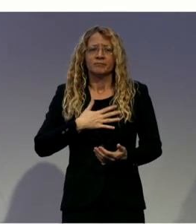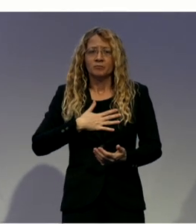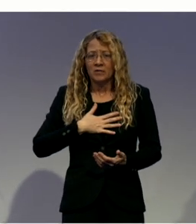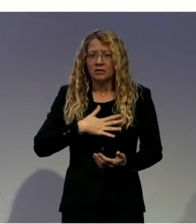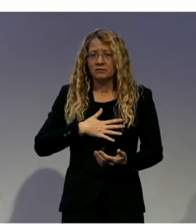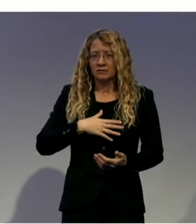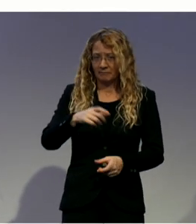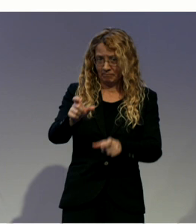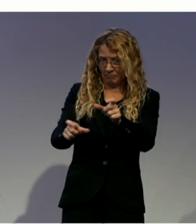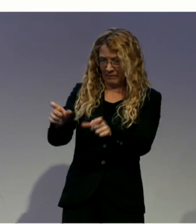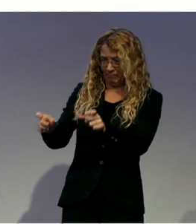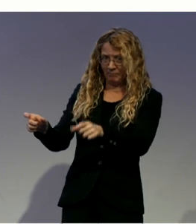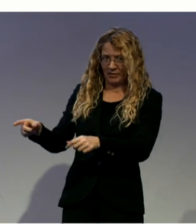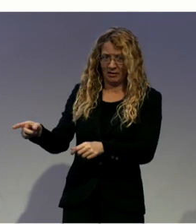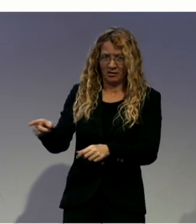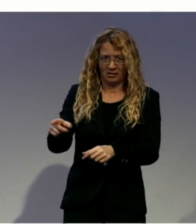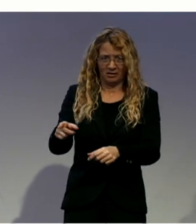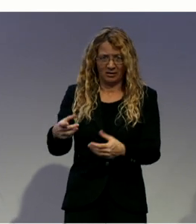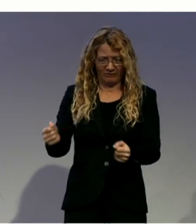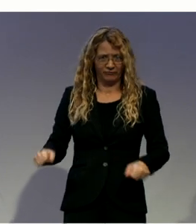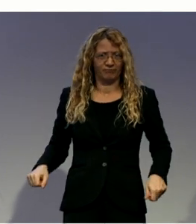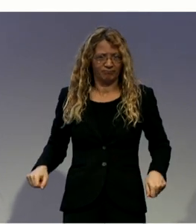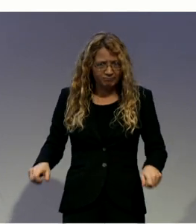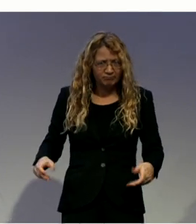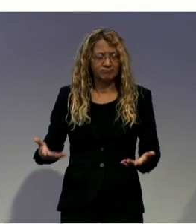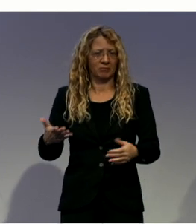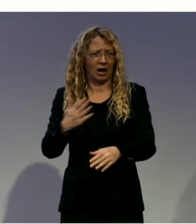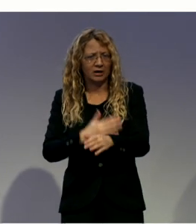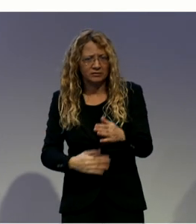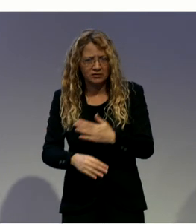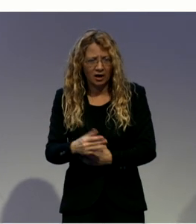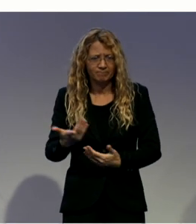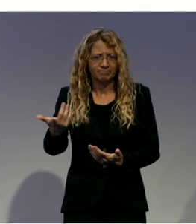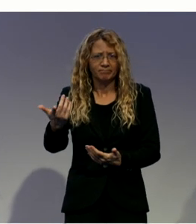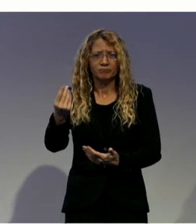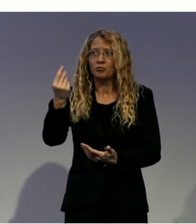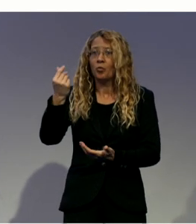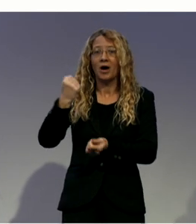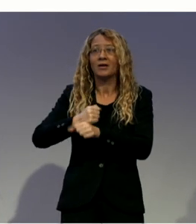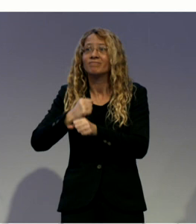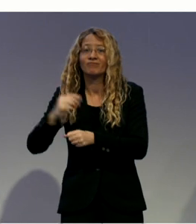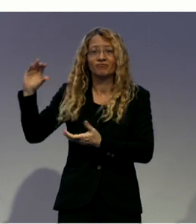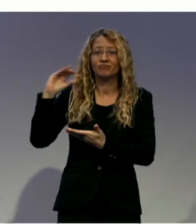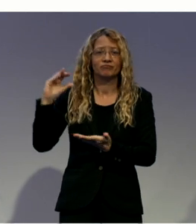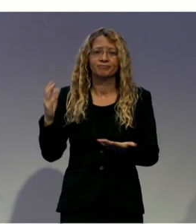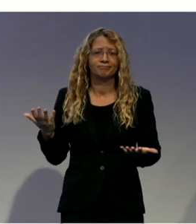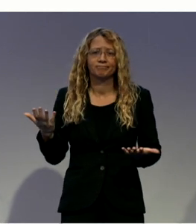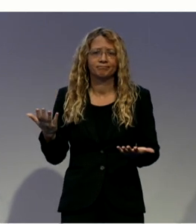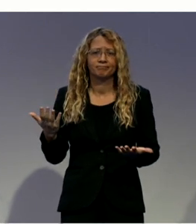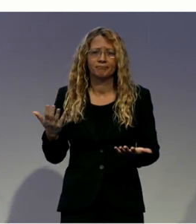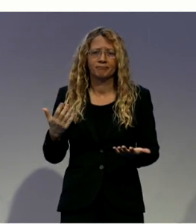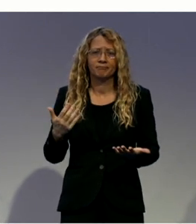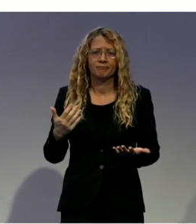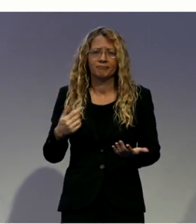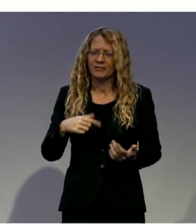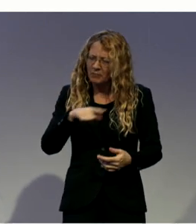Now we figured out that to face all of these challenges, we have our independent living wheel. We figured out that we have to